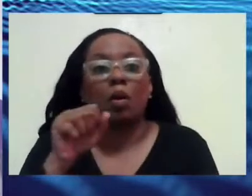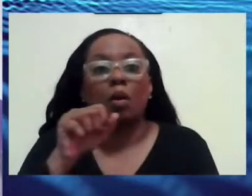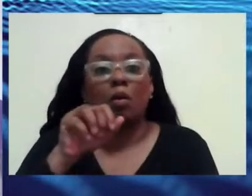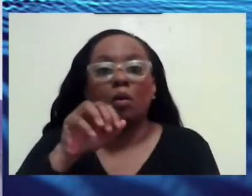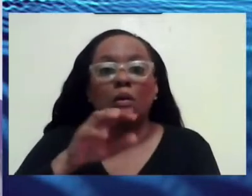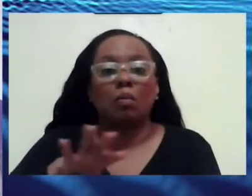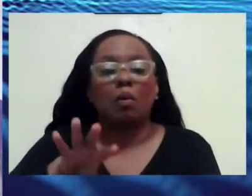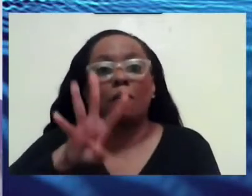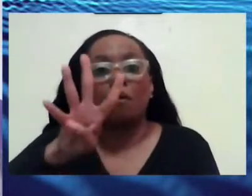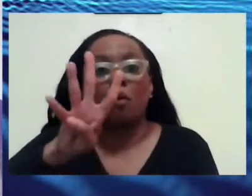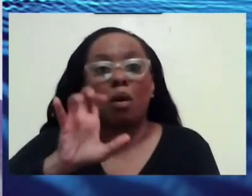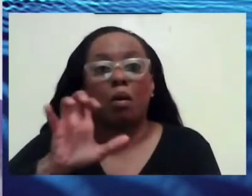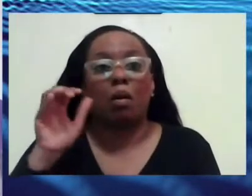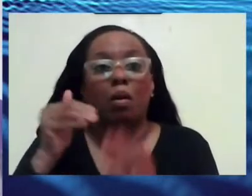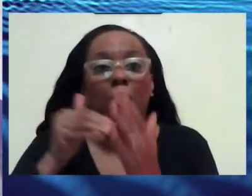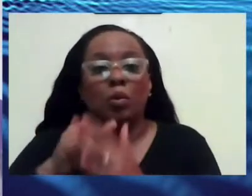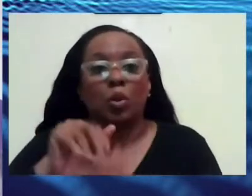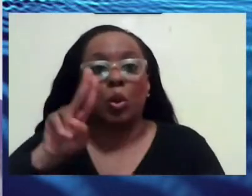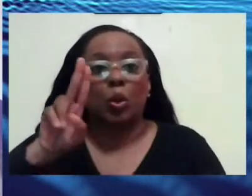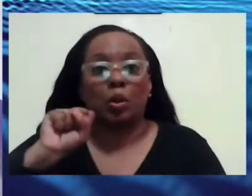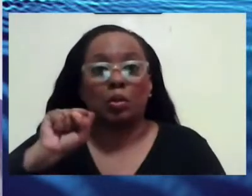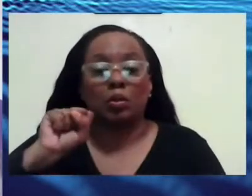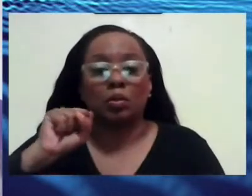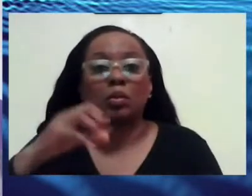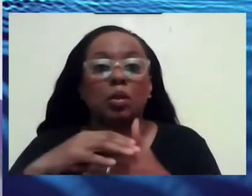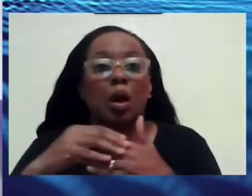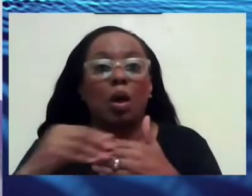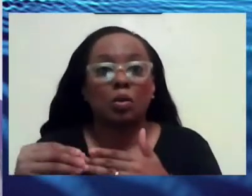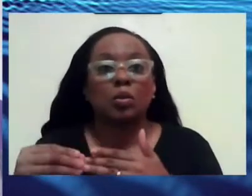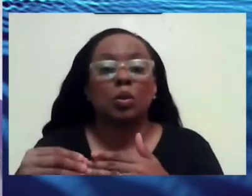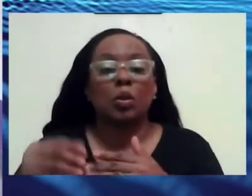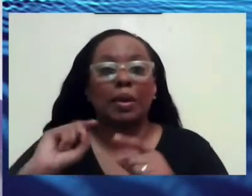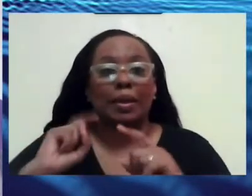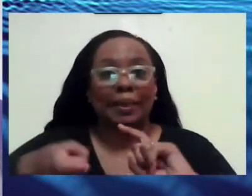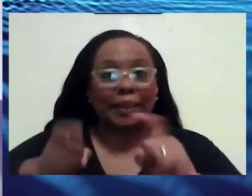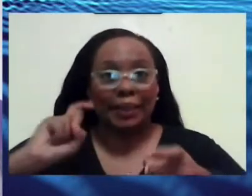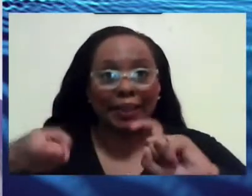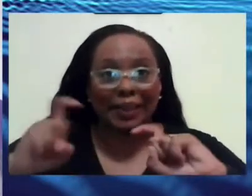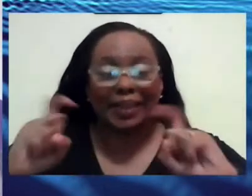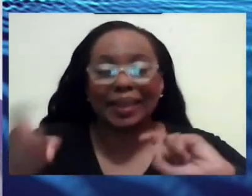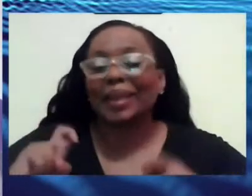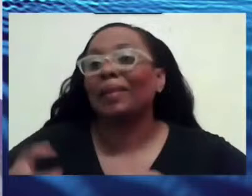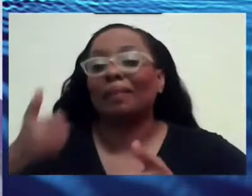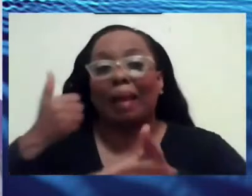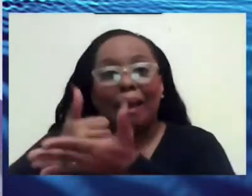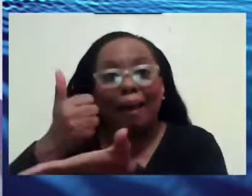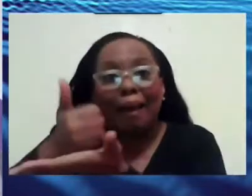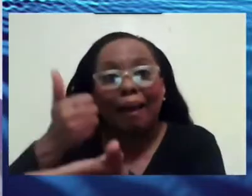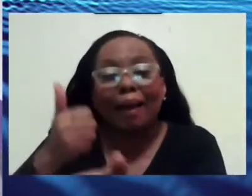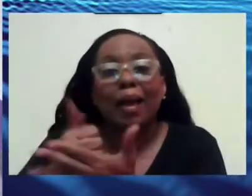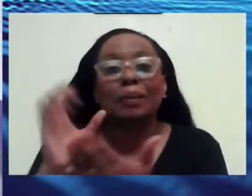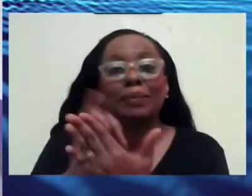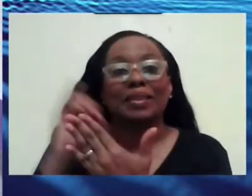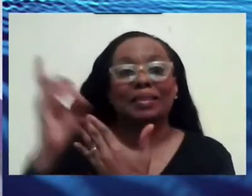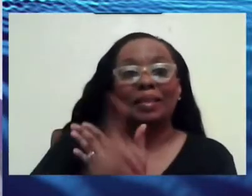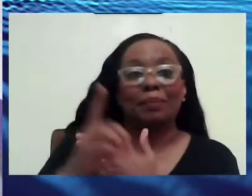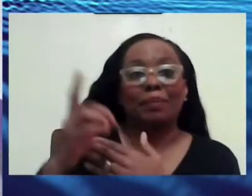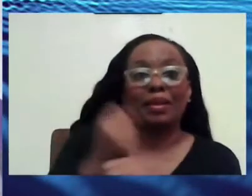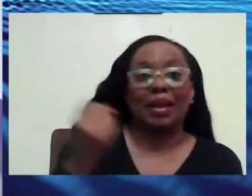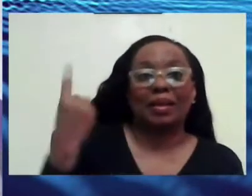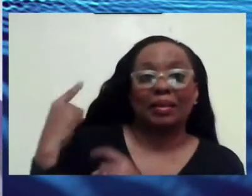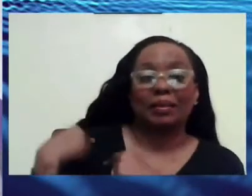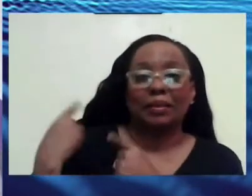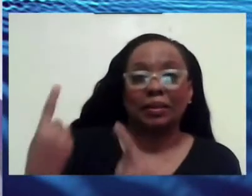$400,000 US, and to thank the development partners who have readily come to our assistance since December. These